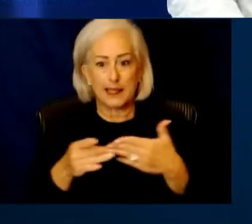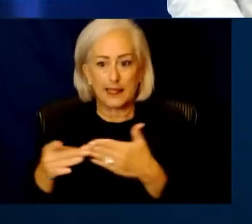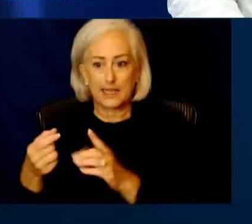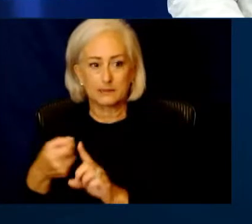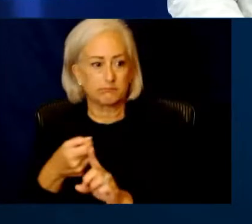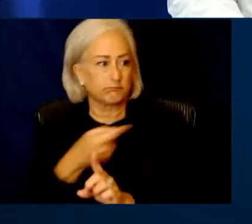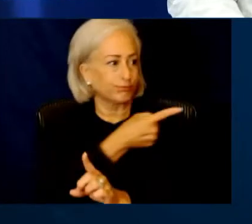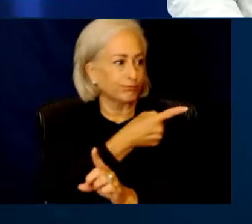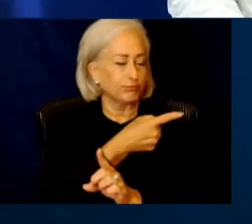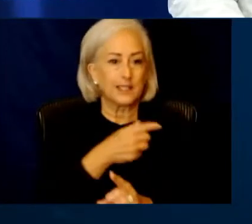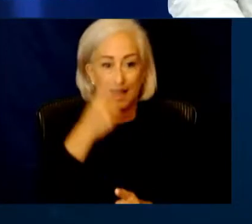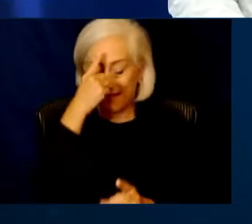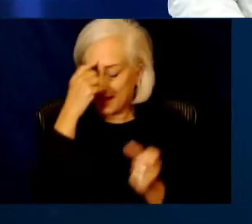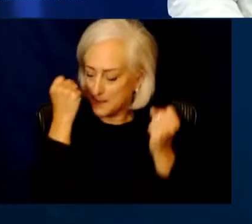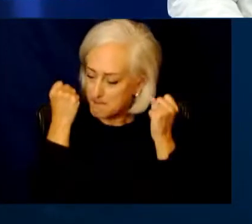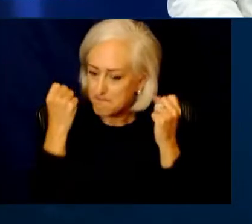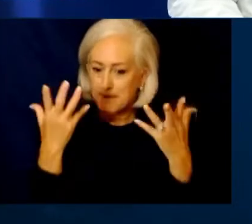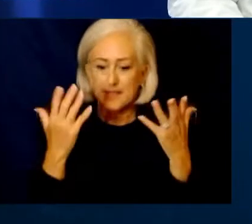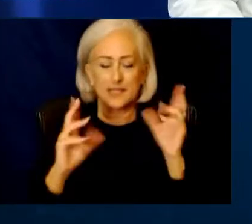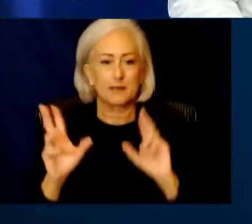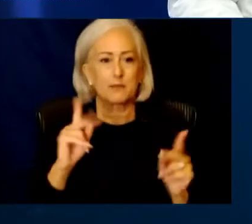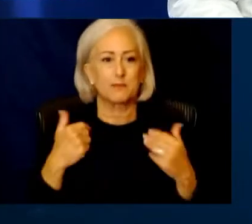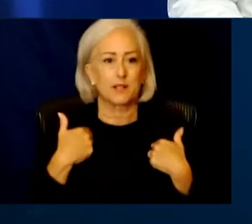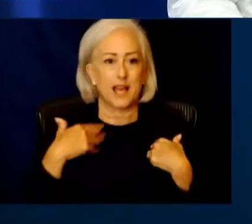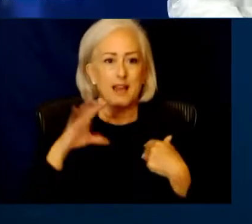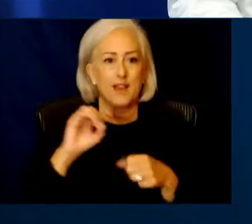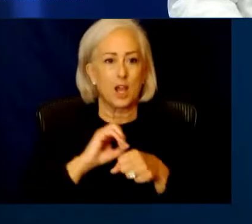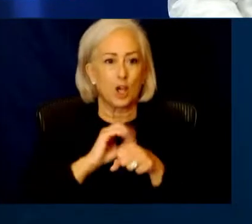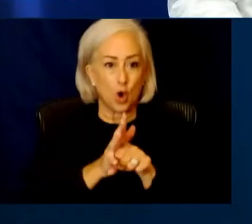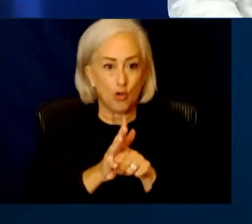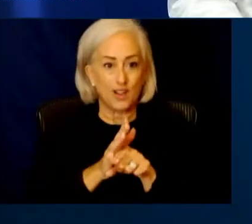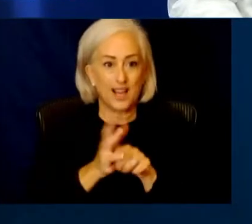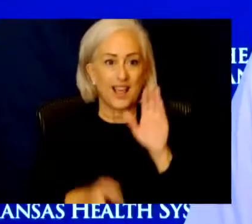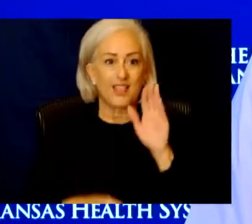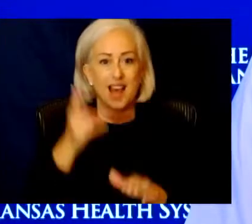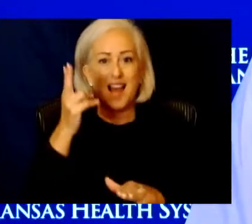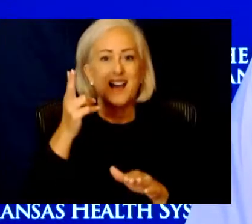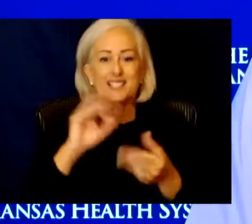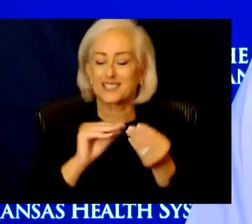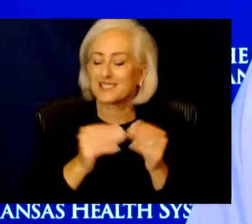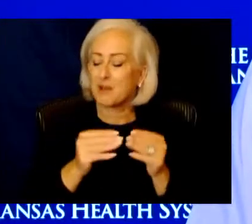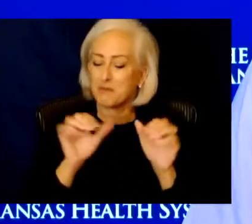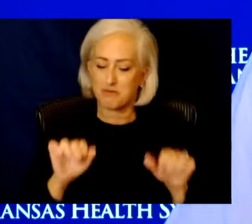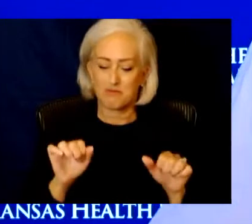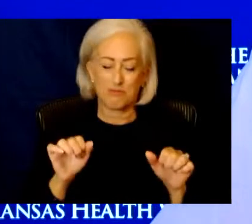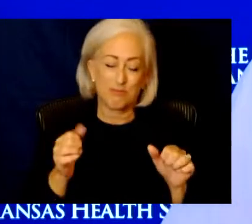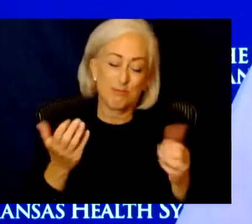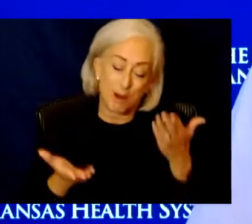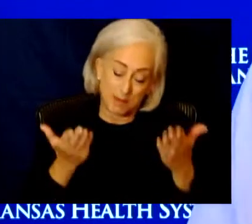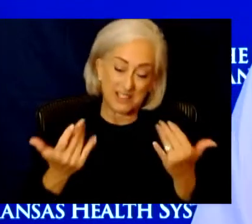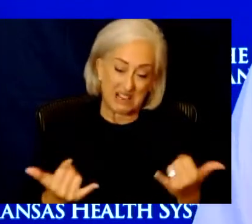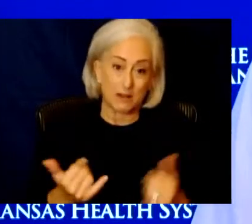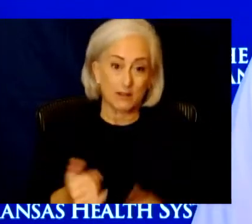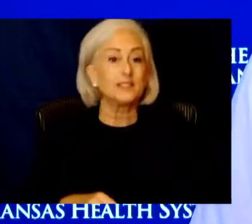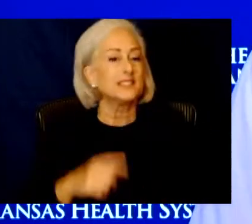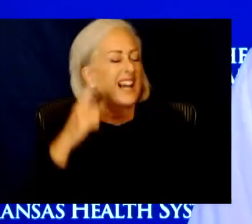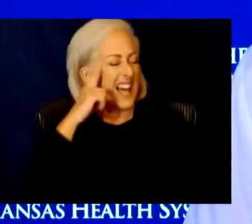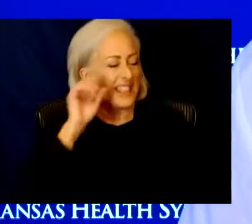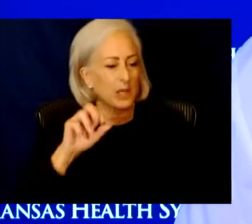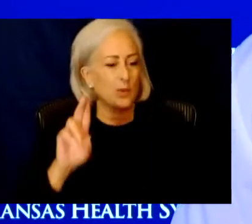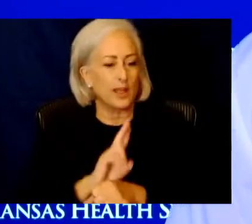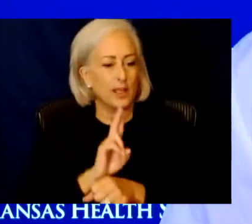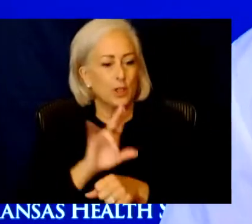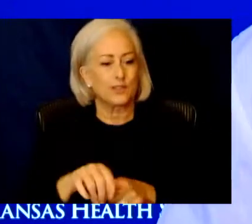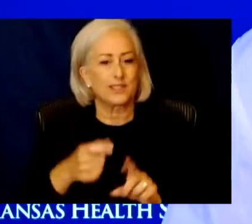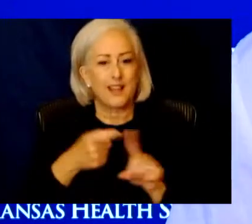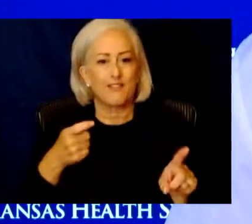people have COVID. I think this may be our highest surge we've actually had. Yeah, and I think we can use that and for our numbers, number one, from the employees here at the health